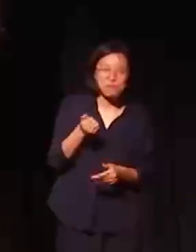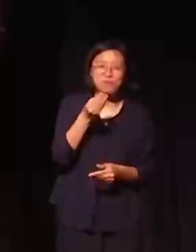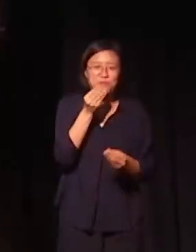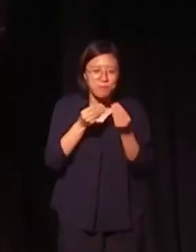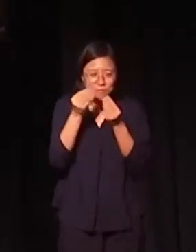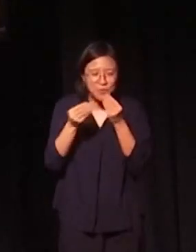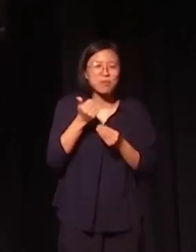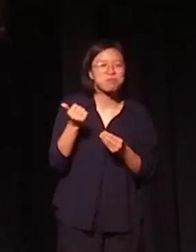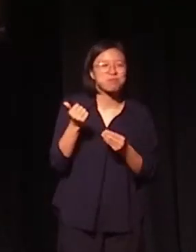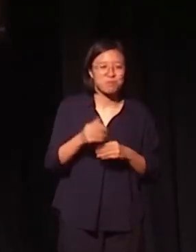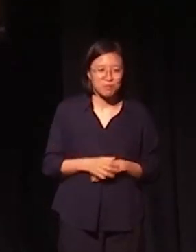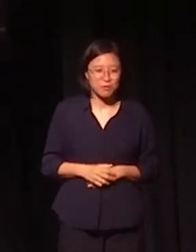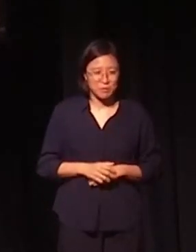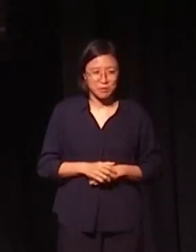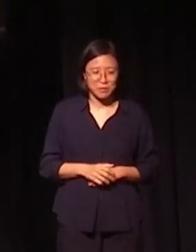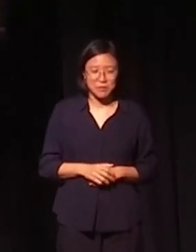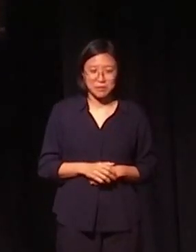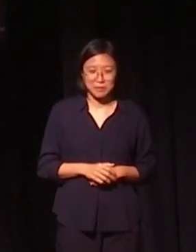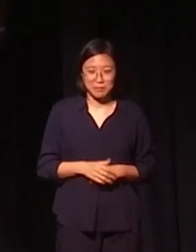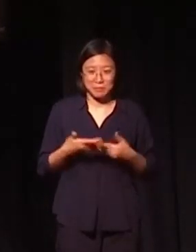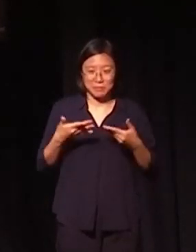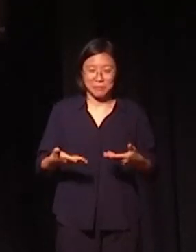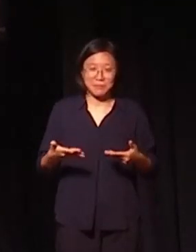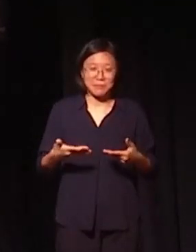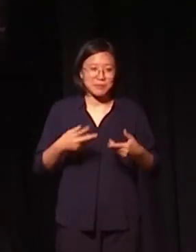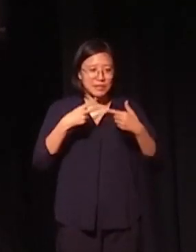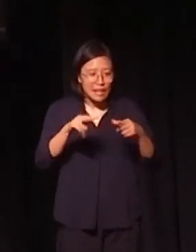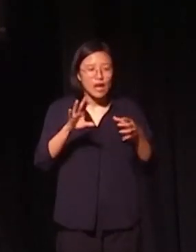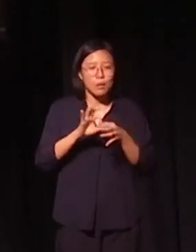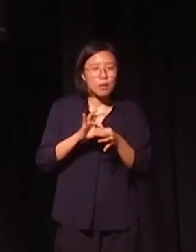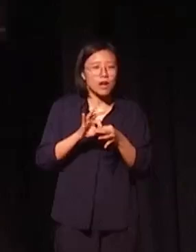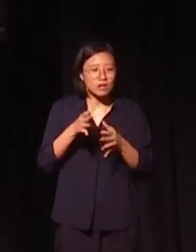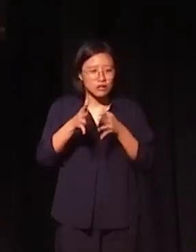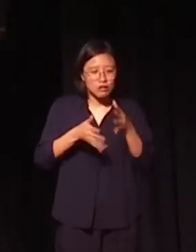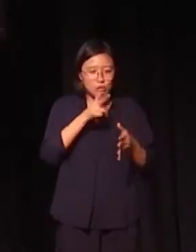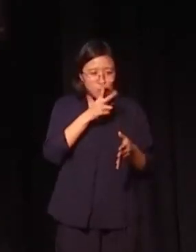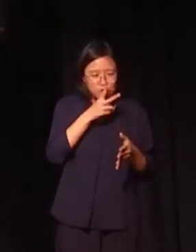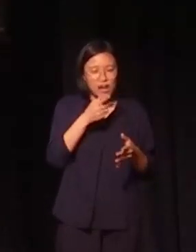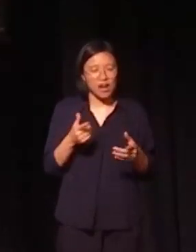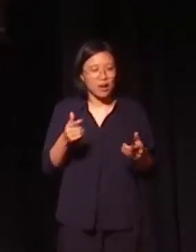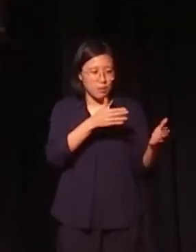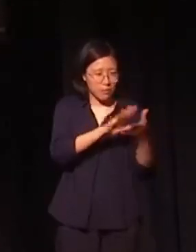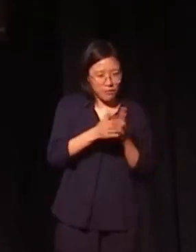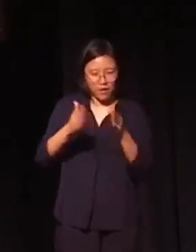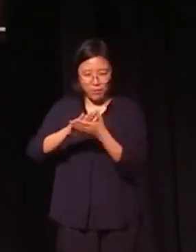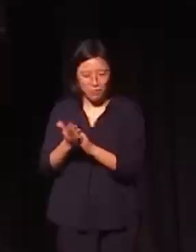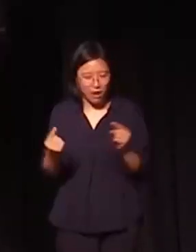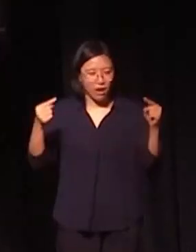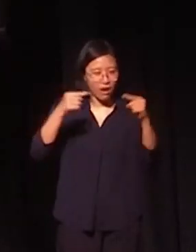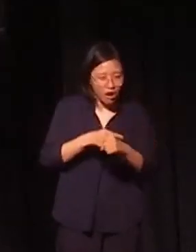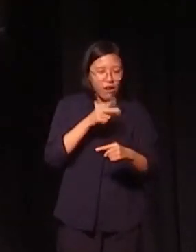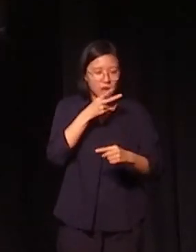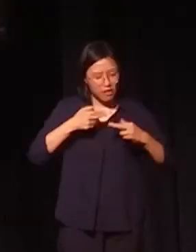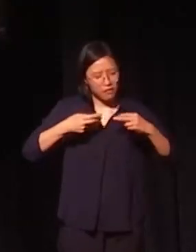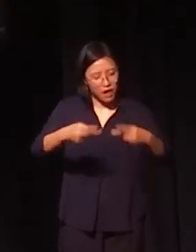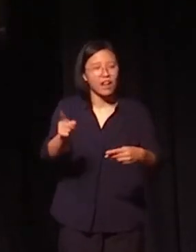And so today I'm going to be talking to you about transformations of sign language intercultural mediation over time, and we'll